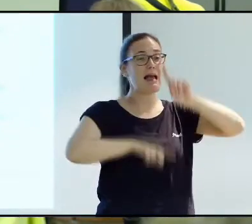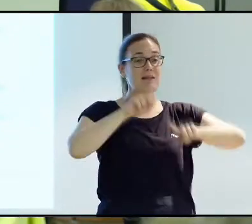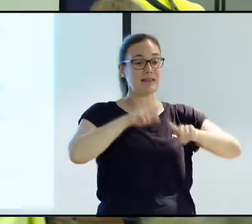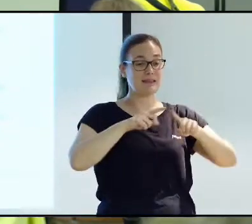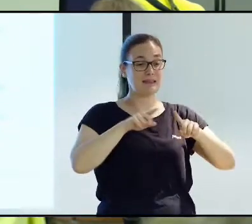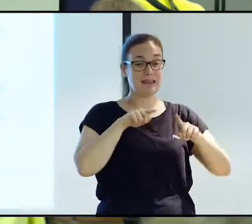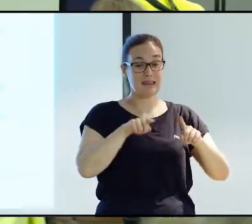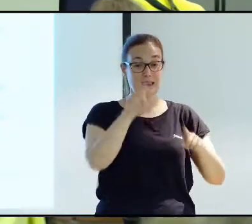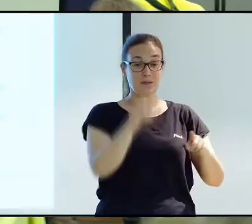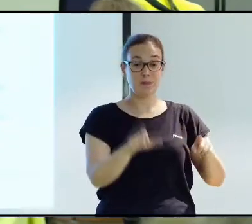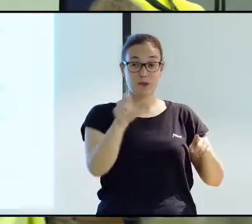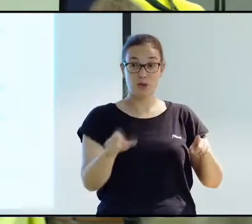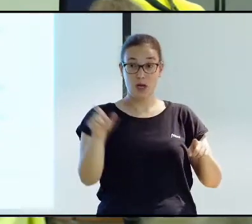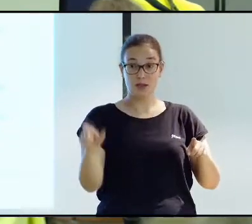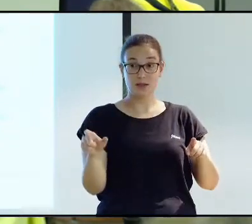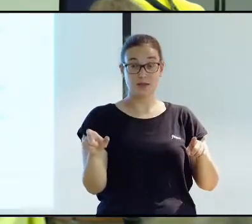decision makers.